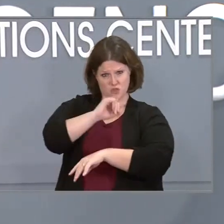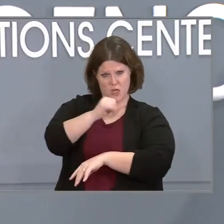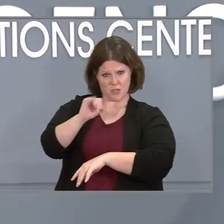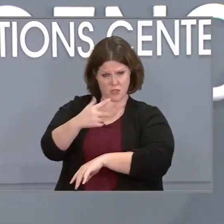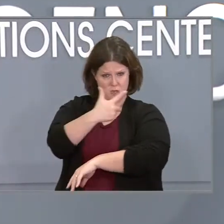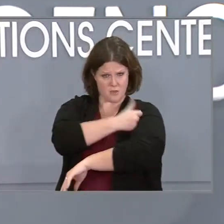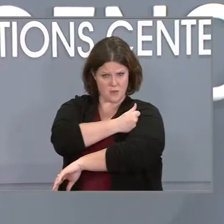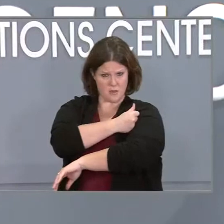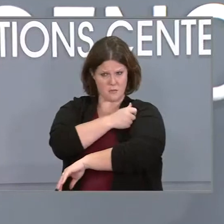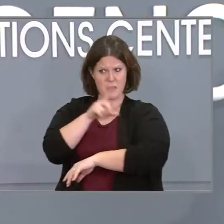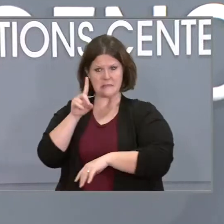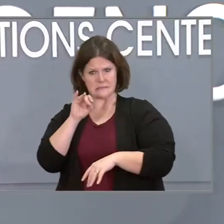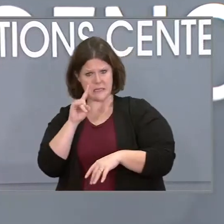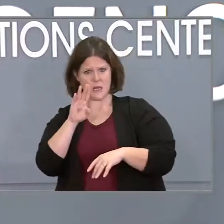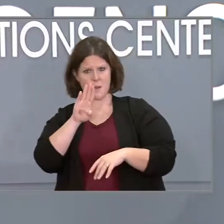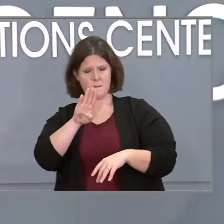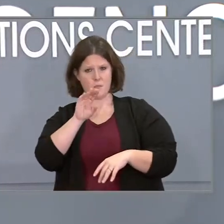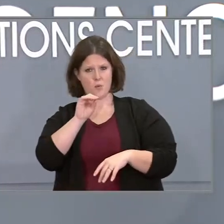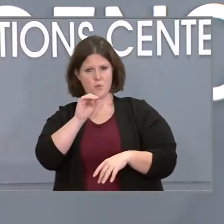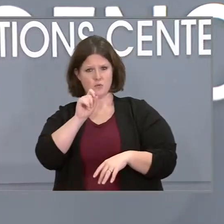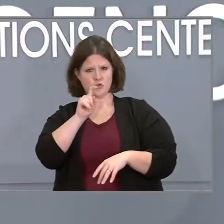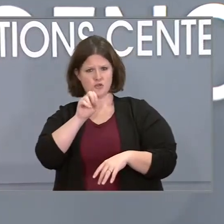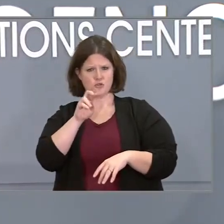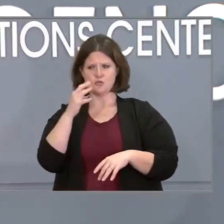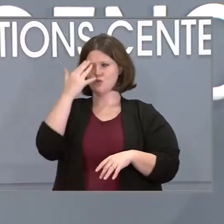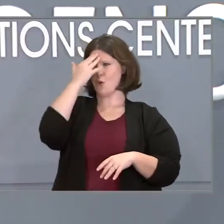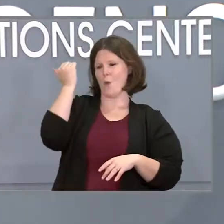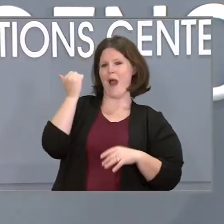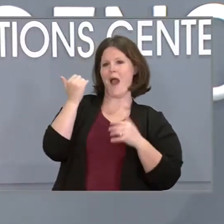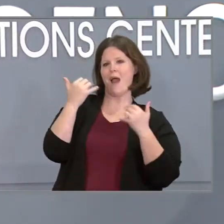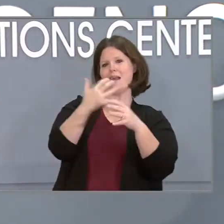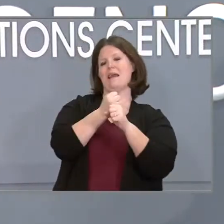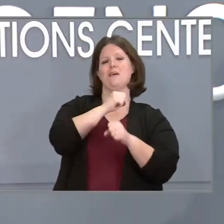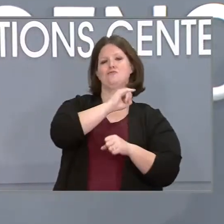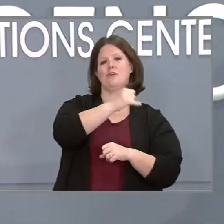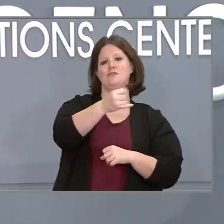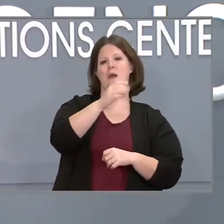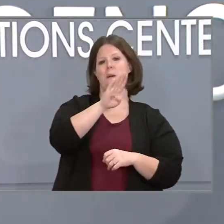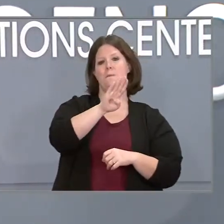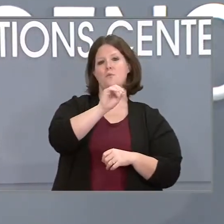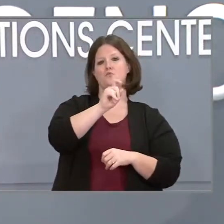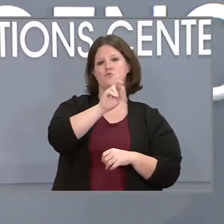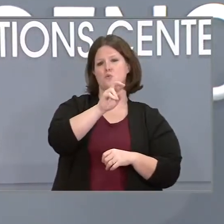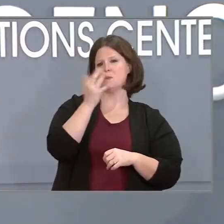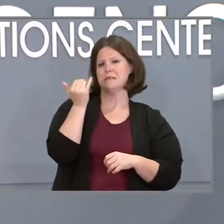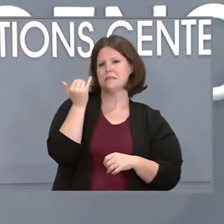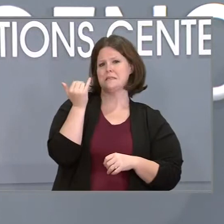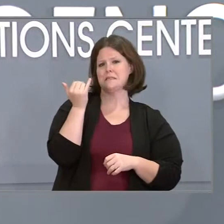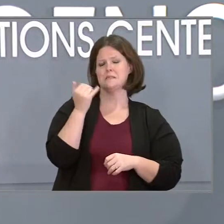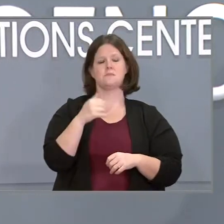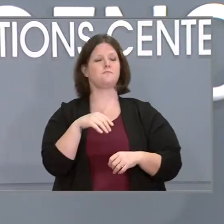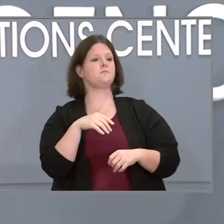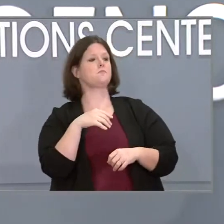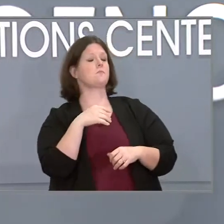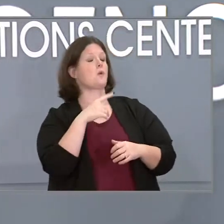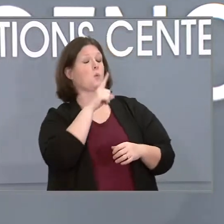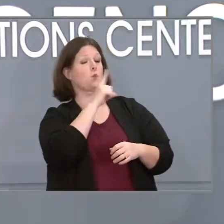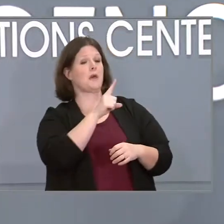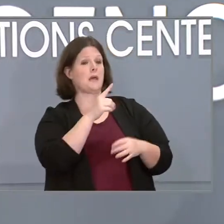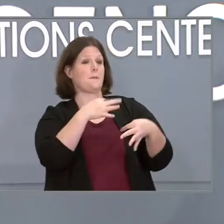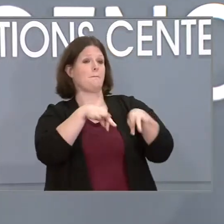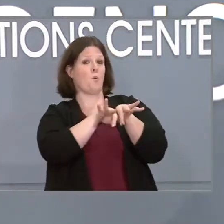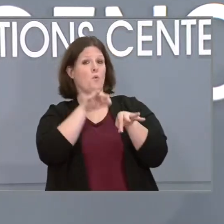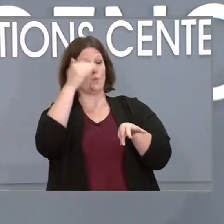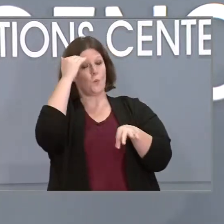get the booster. Why on earth should anyone get the J&J booster? Well, I think that the good thing to know is